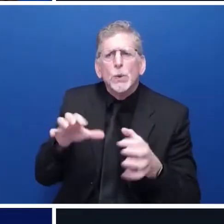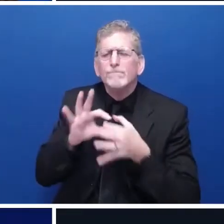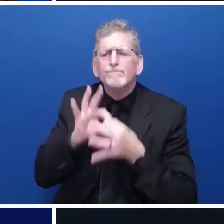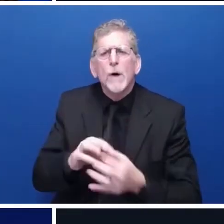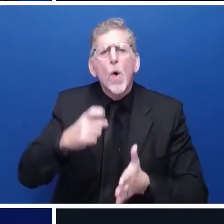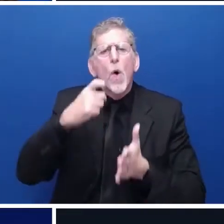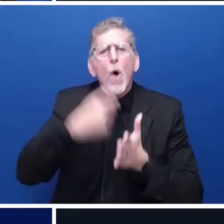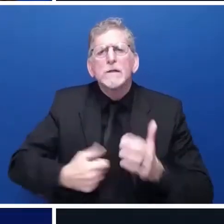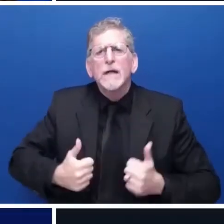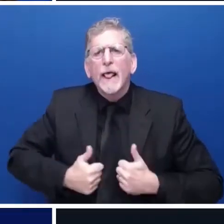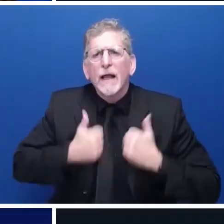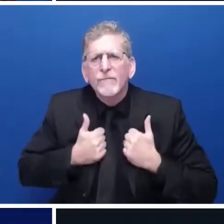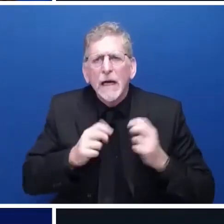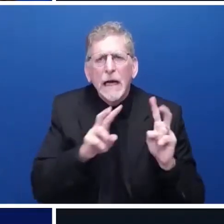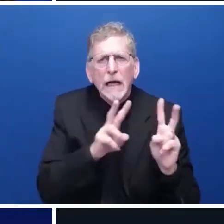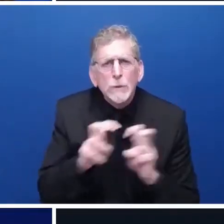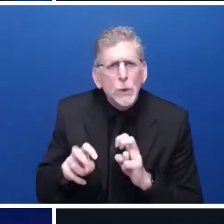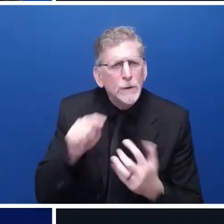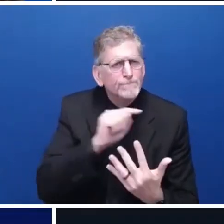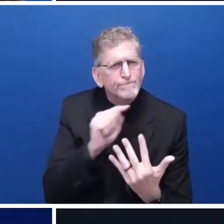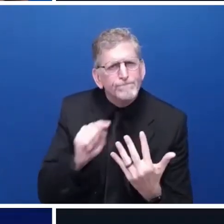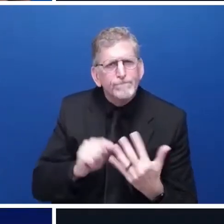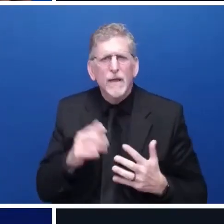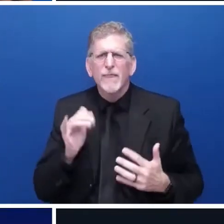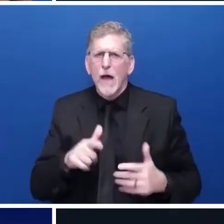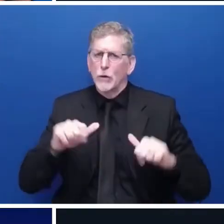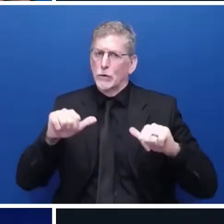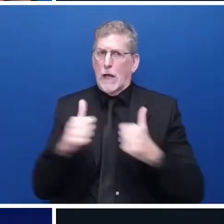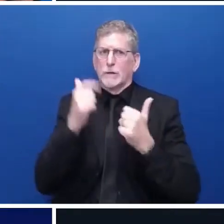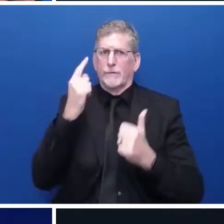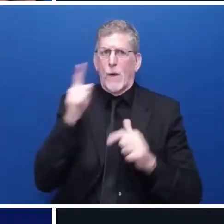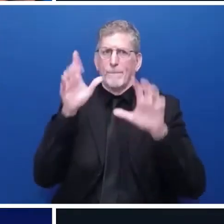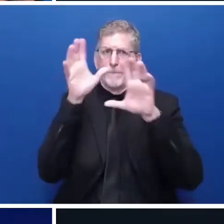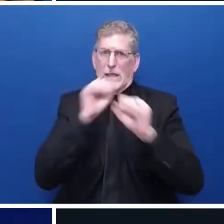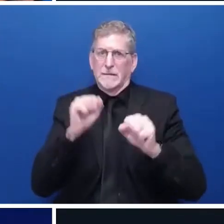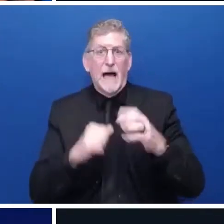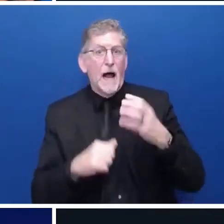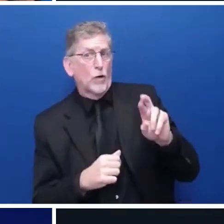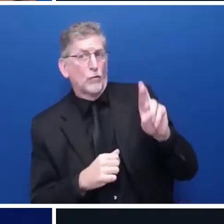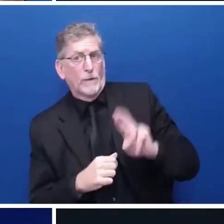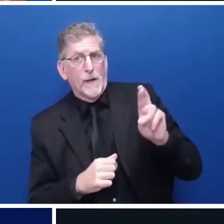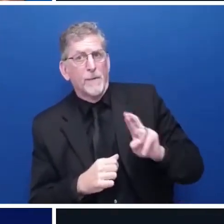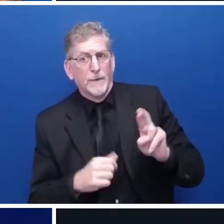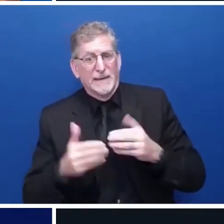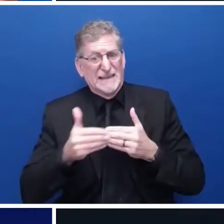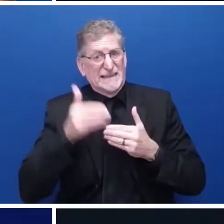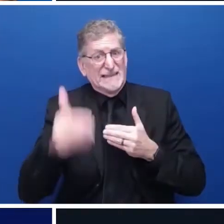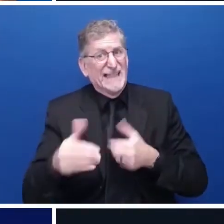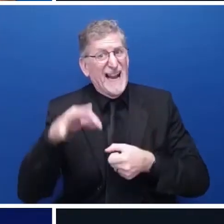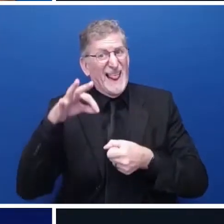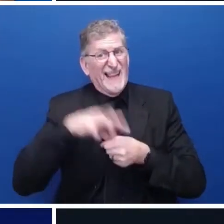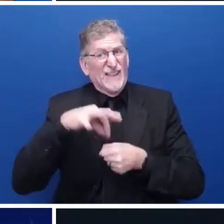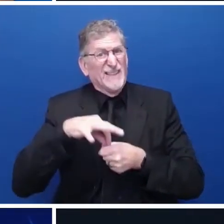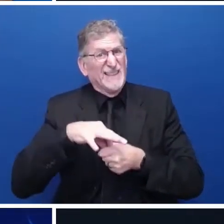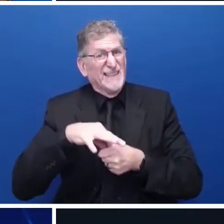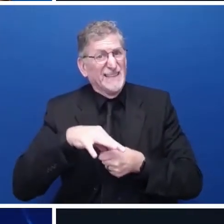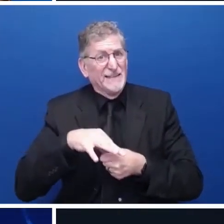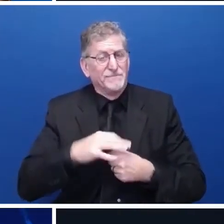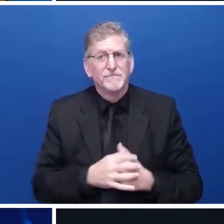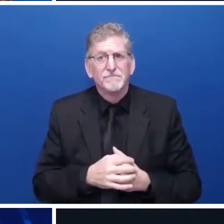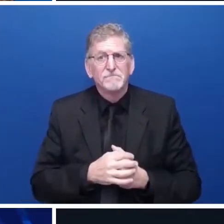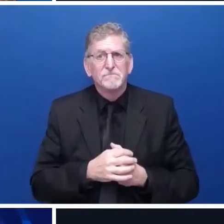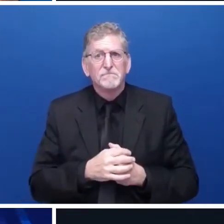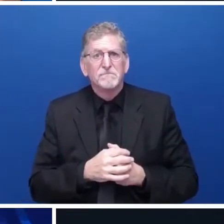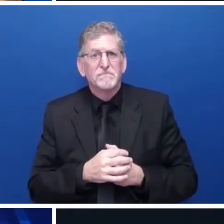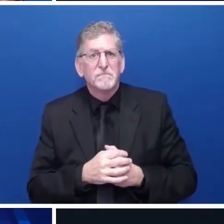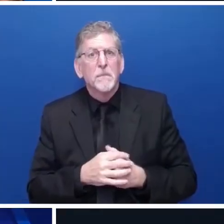the president and for Republicans in this upcoming election isn't what he says tonight, but it's whether he will continue